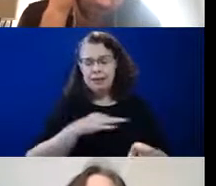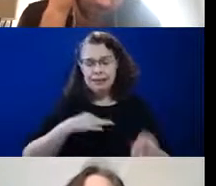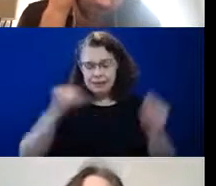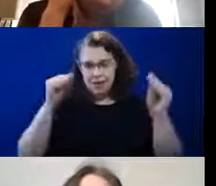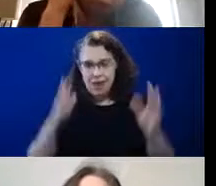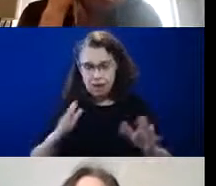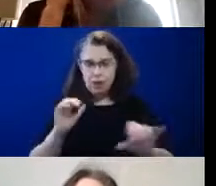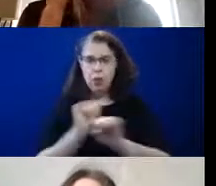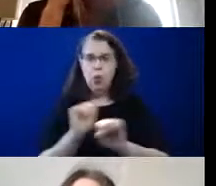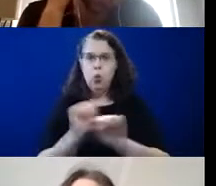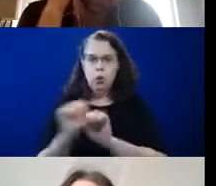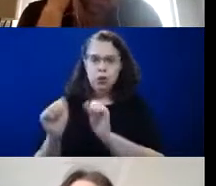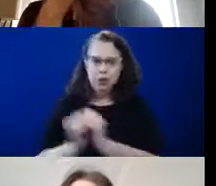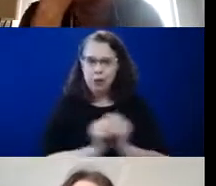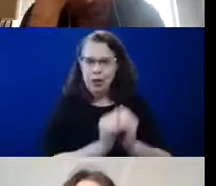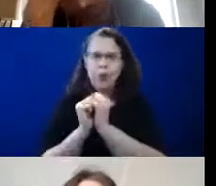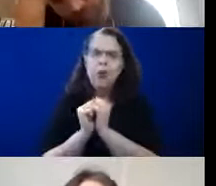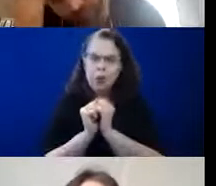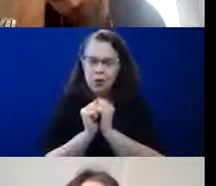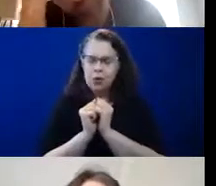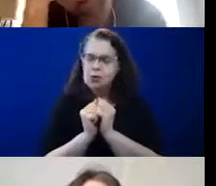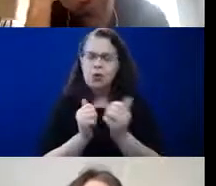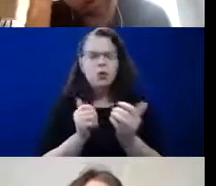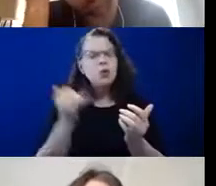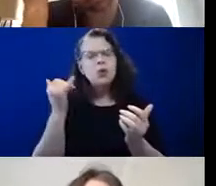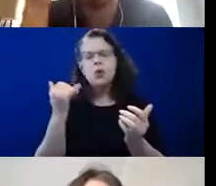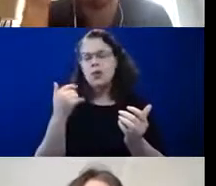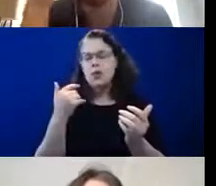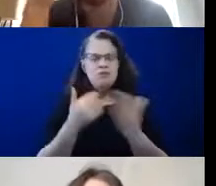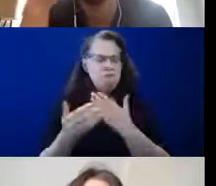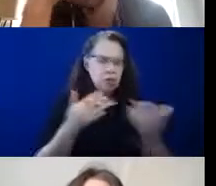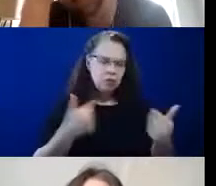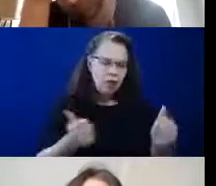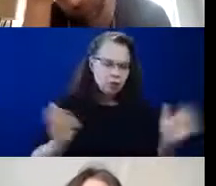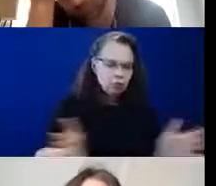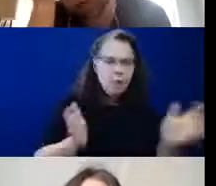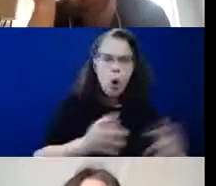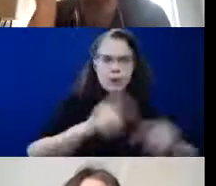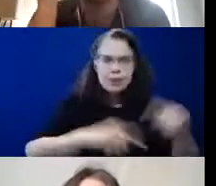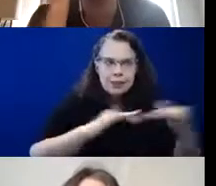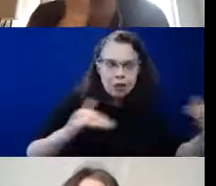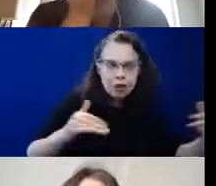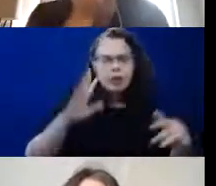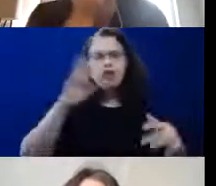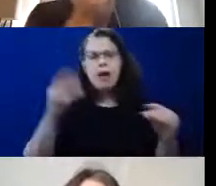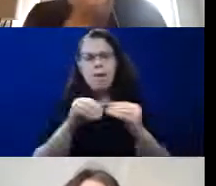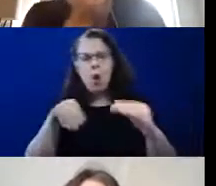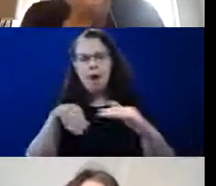together, right? So whether we try to promote diversity, create more accessible